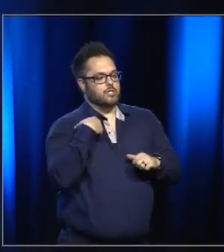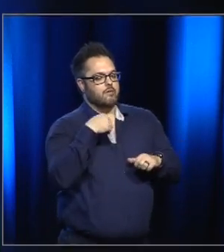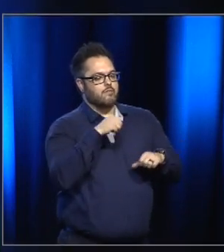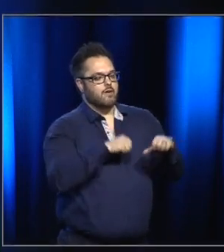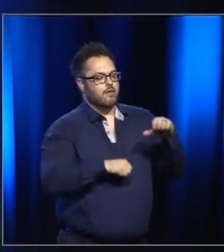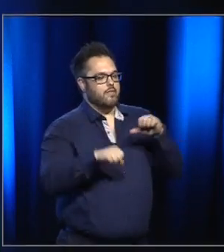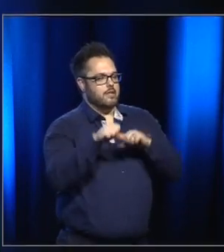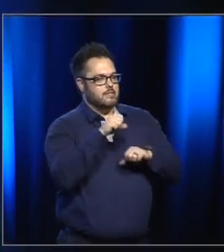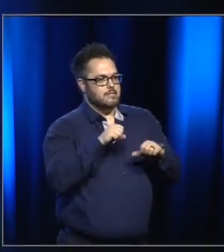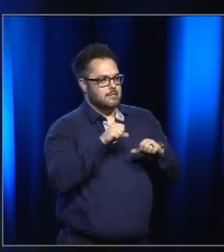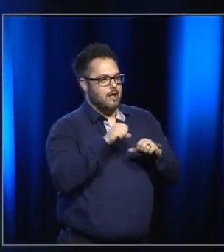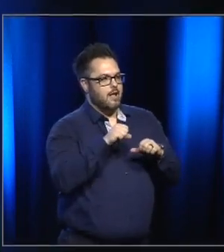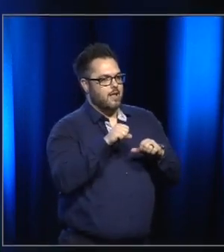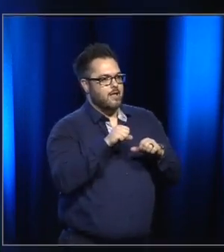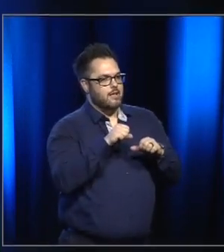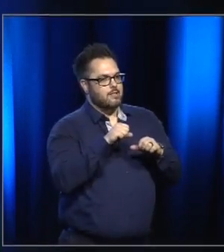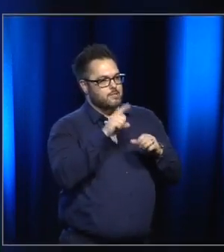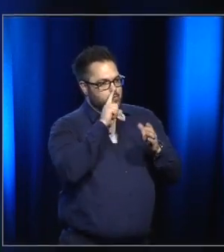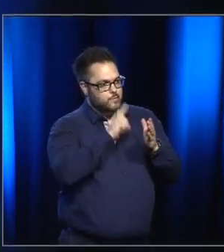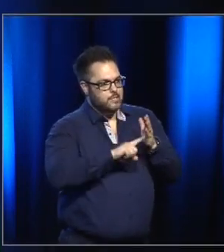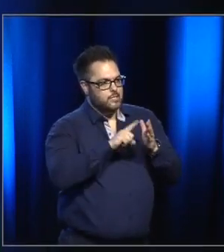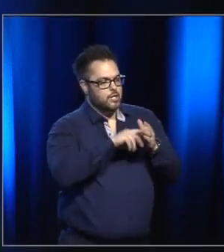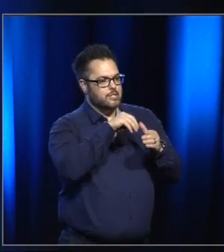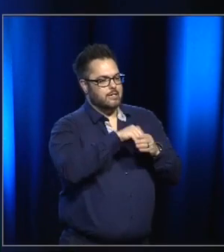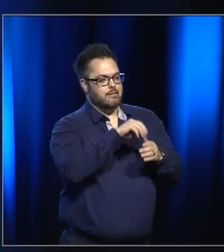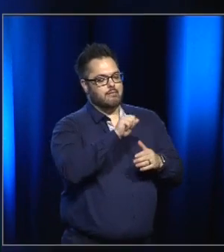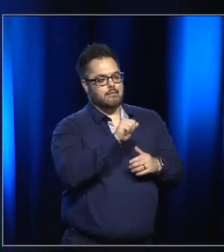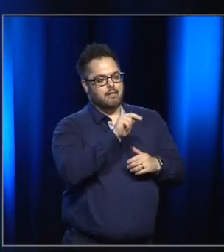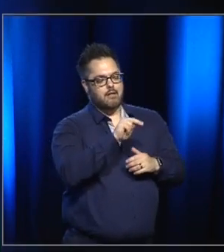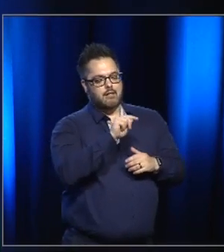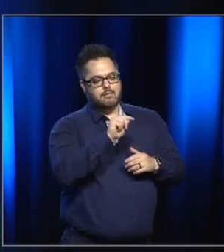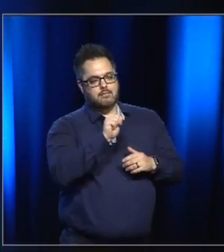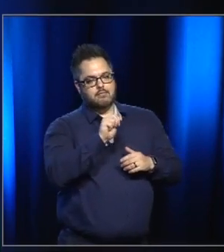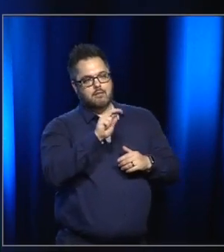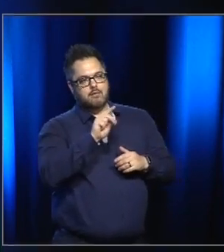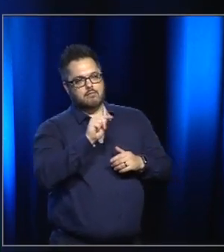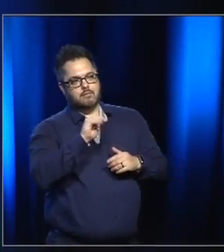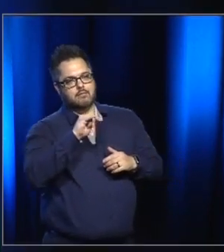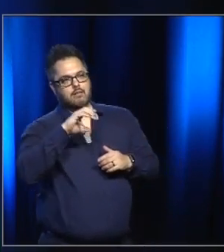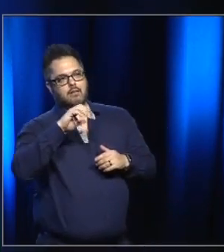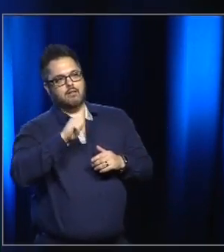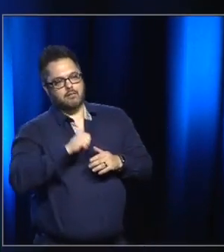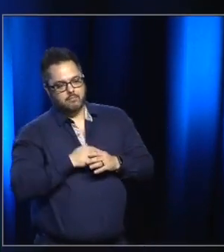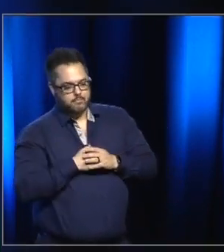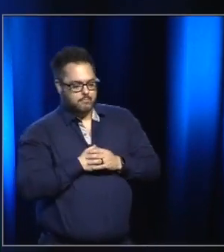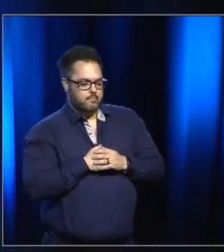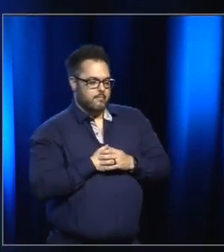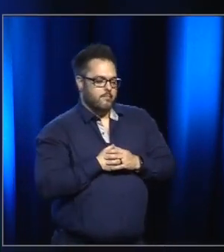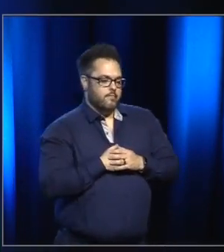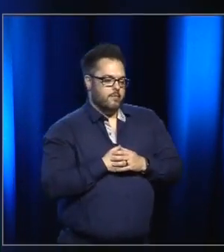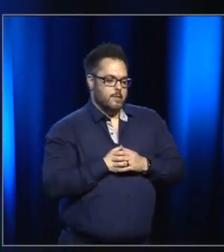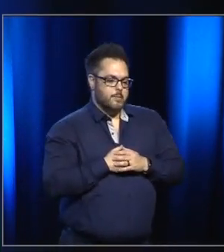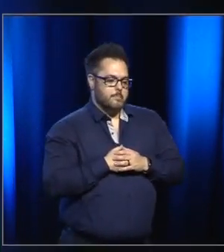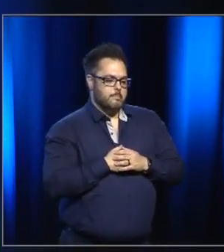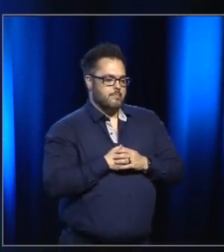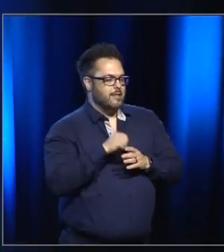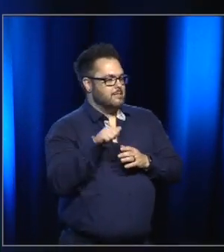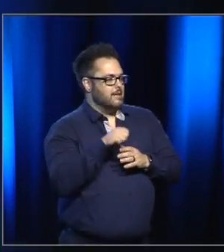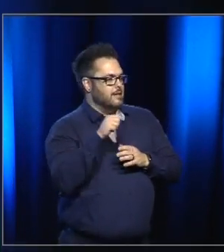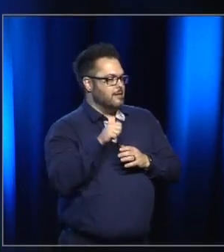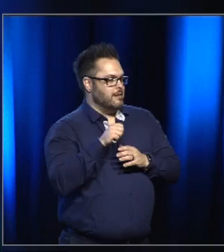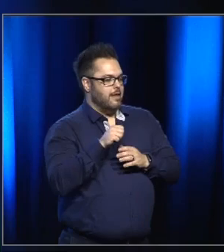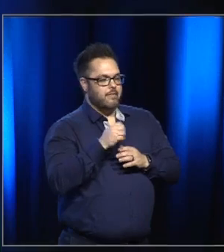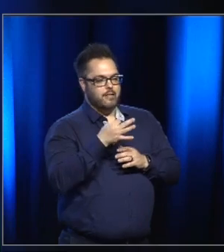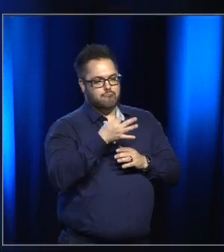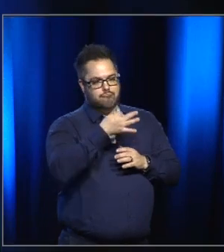Research Expert Group on Birds and Mammals. To bookend our conference with another luminary in marine mammal science from Australia.